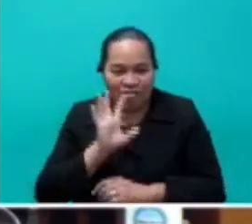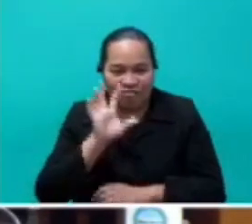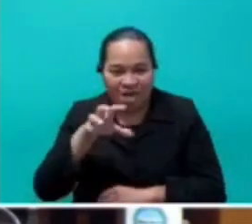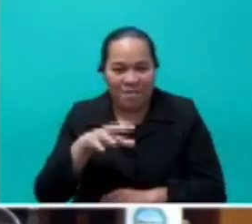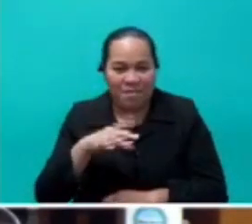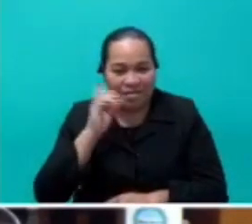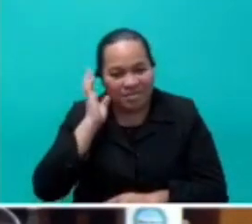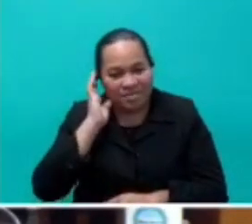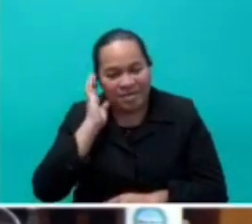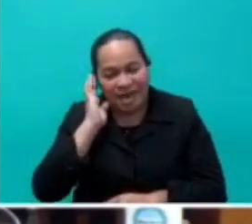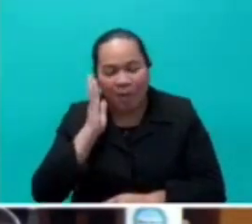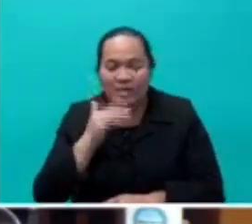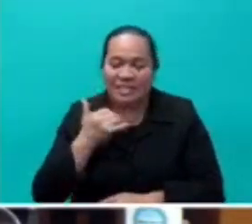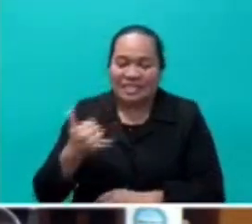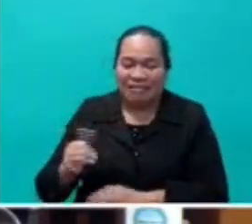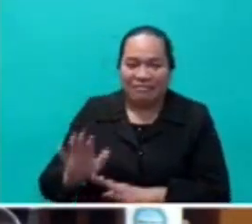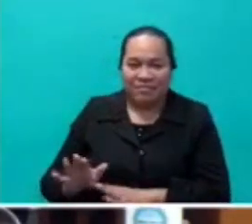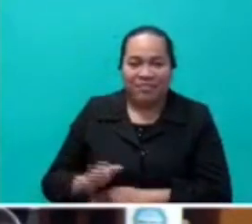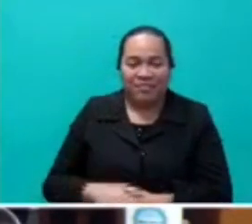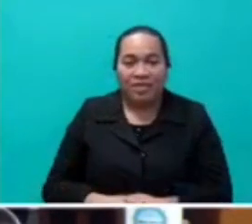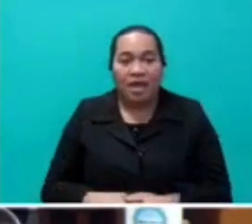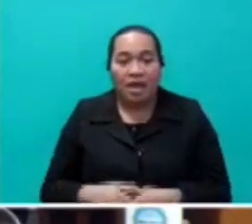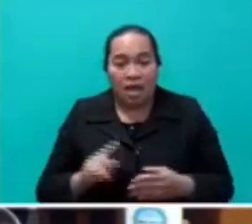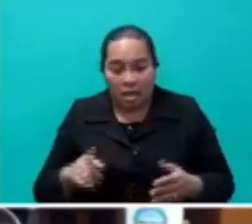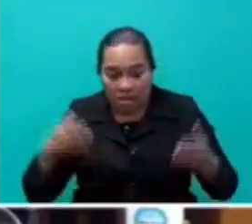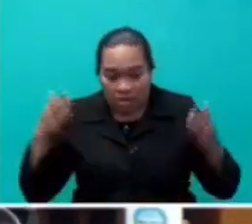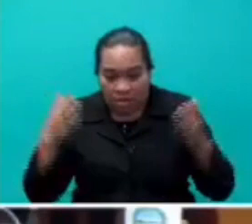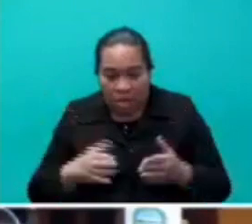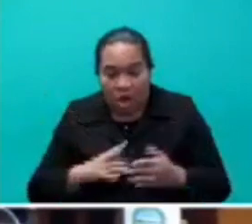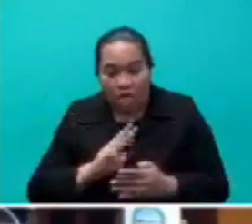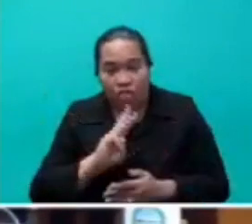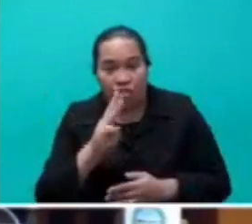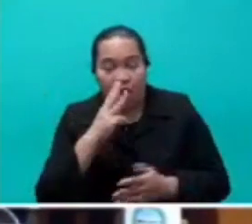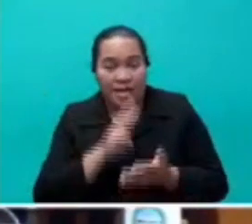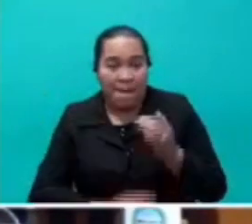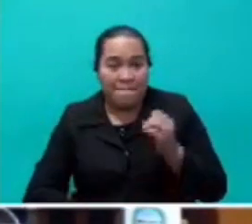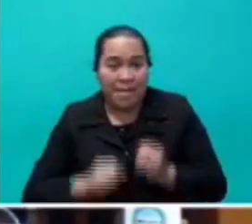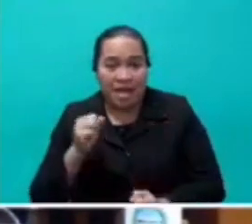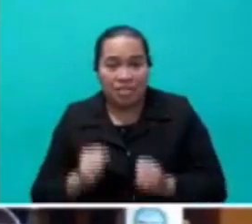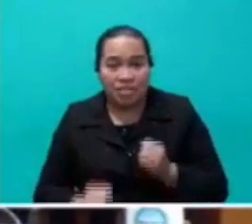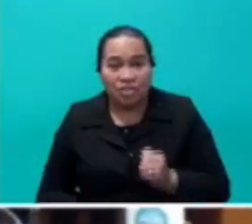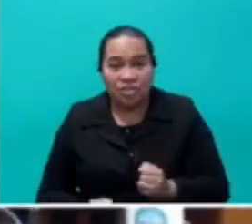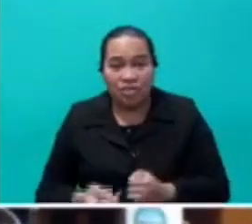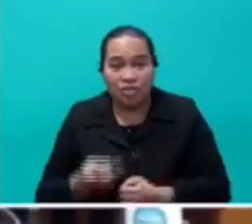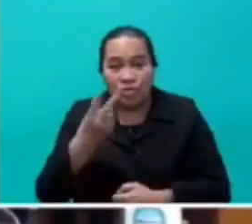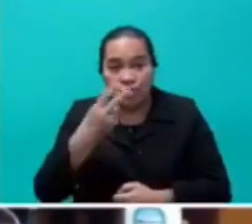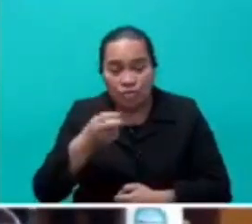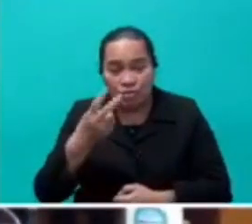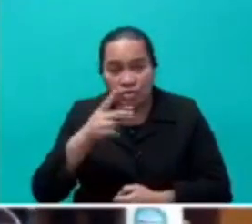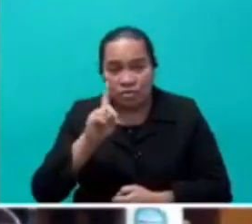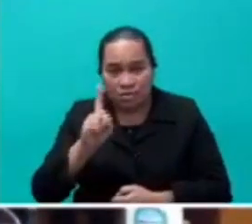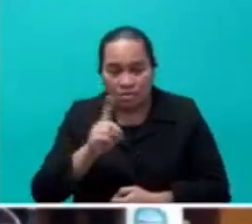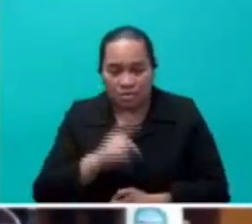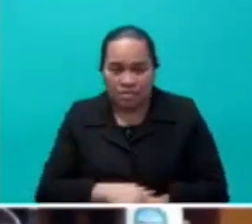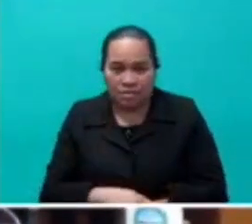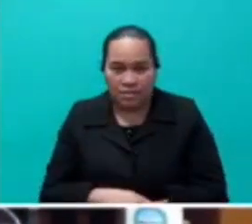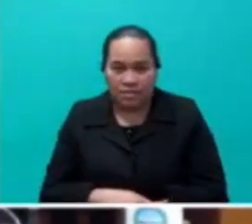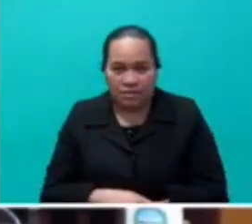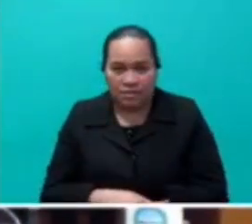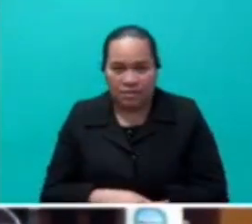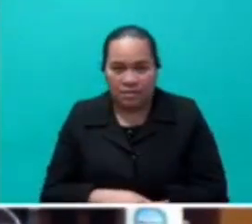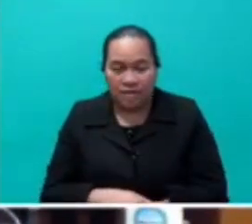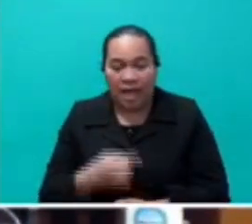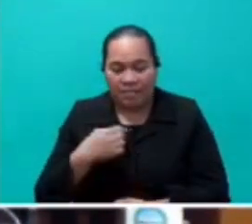then. Mr. Speaker, on the 3rd of March 2021,